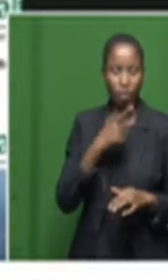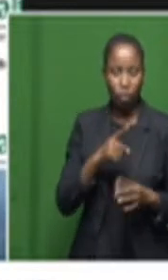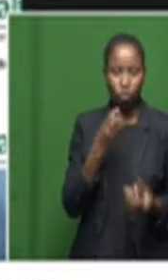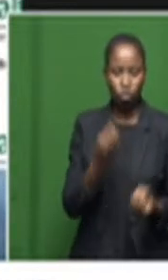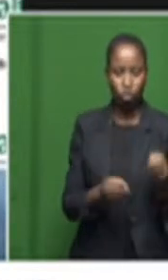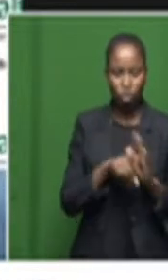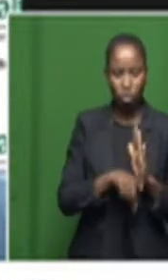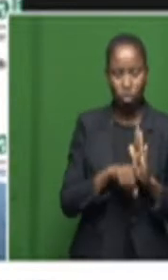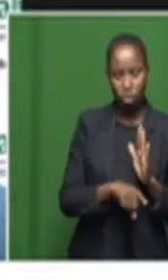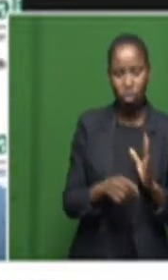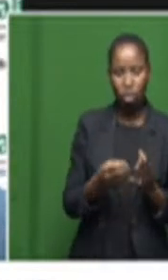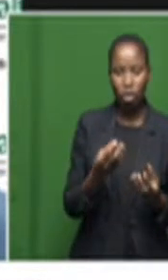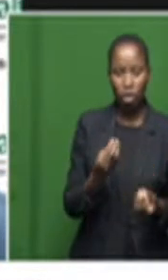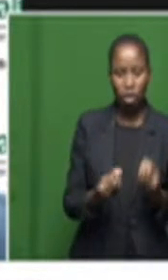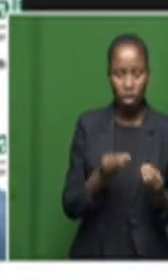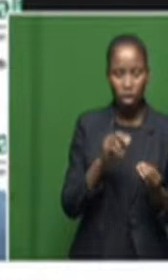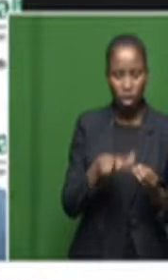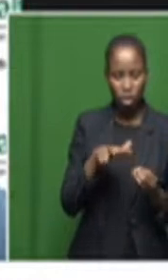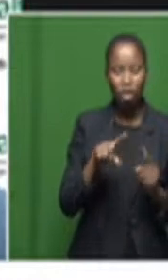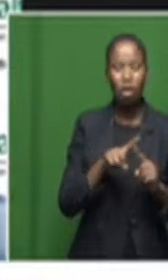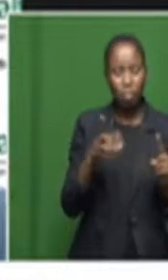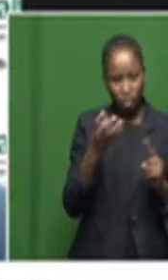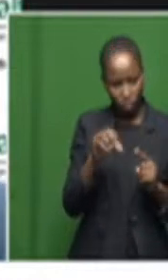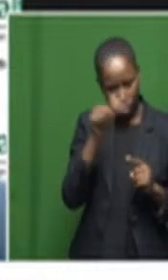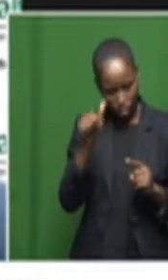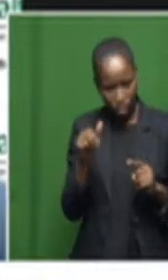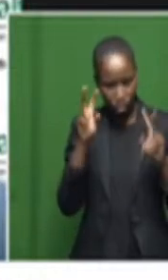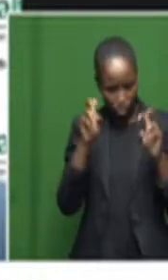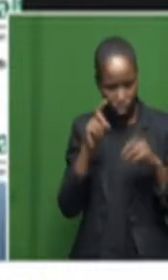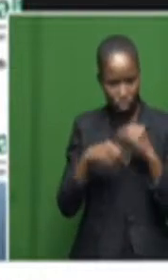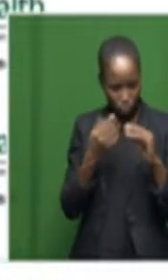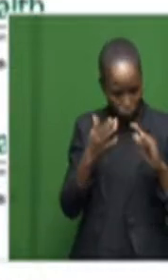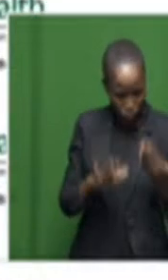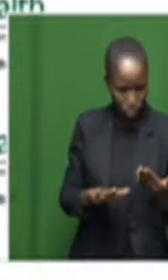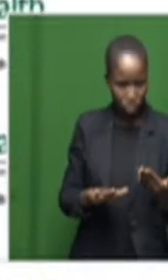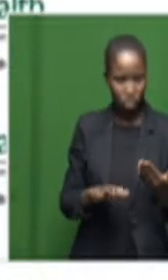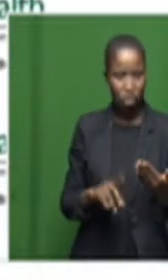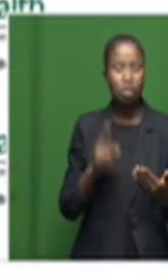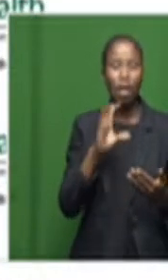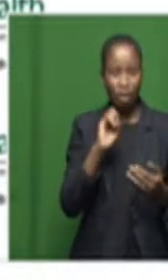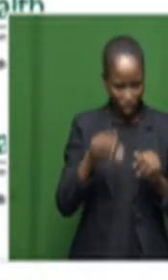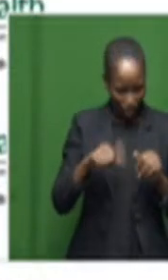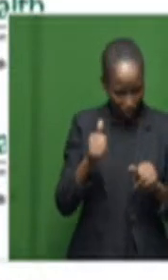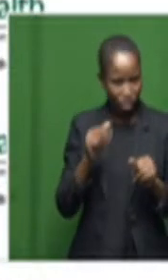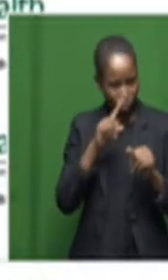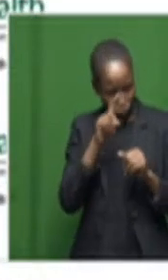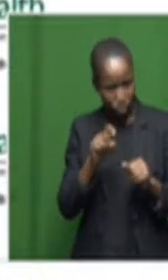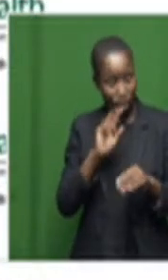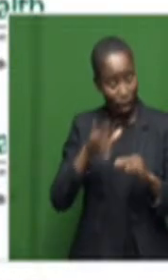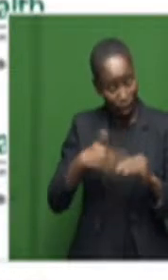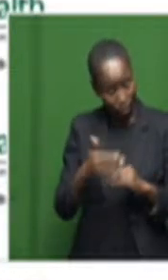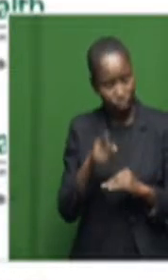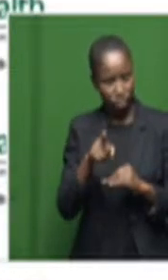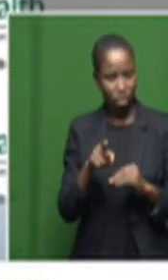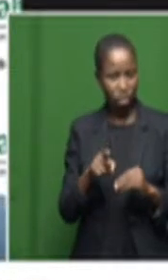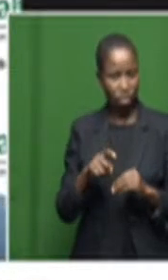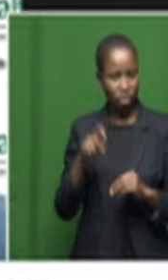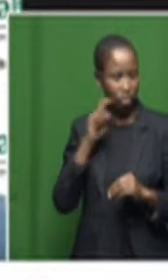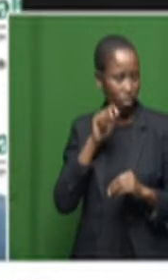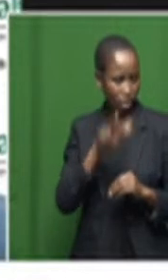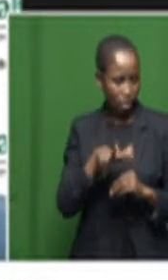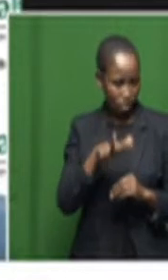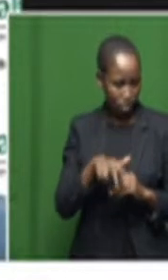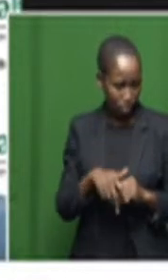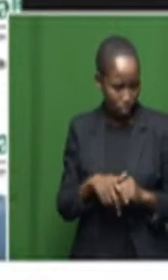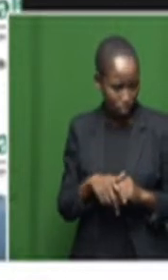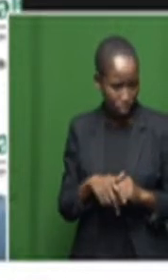18 be vaccinated? But there's another question that was related to there was another one after that, which spoke